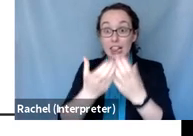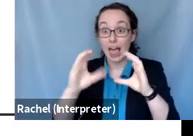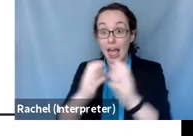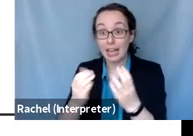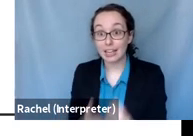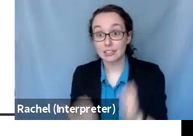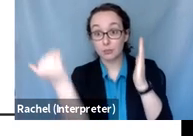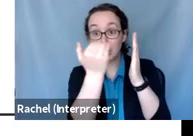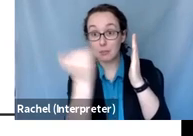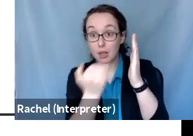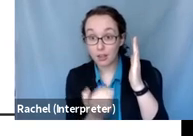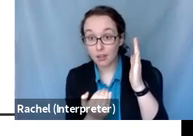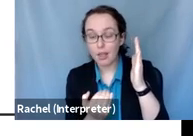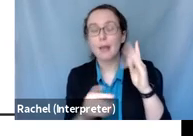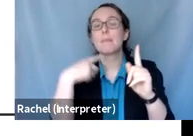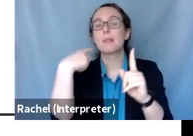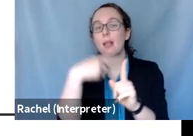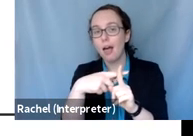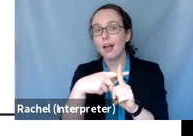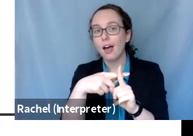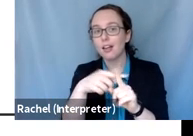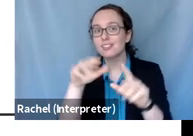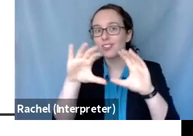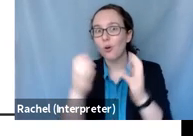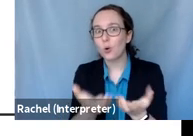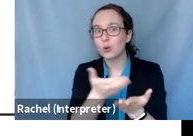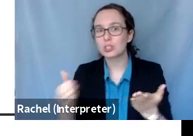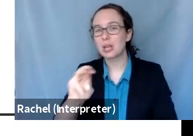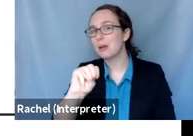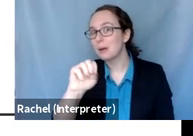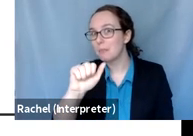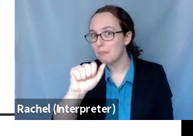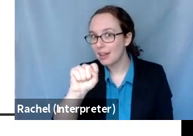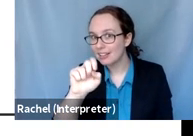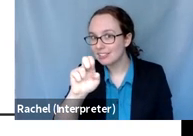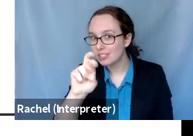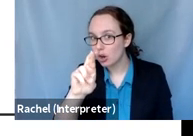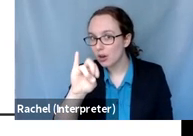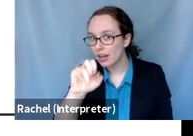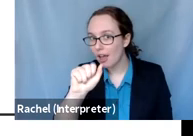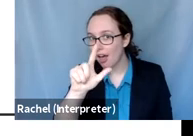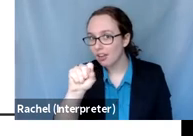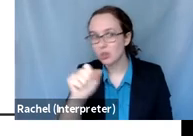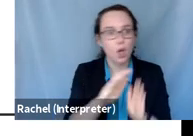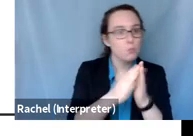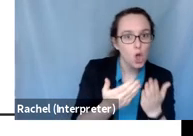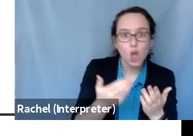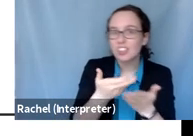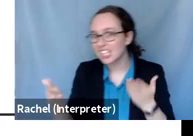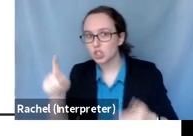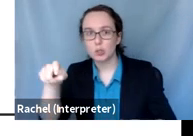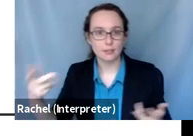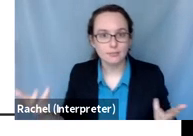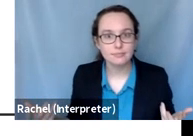show you the course materials that your instructors have adopted for those courses. So it gives you an idea of how much you